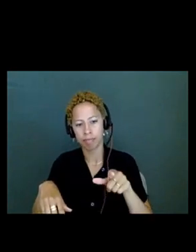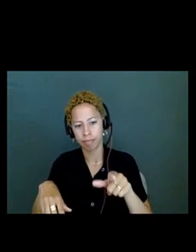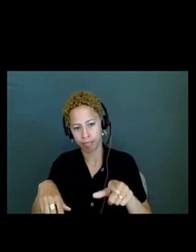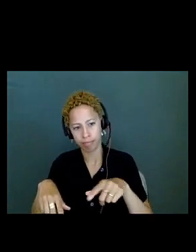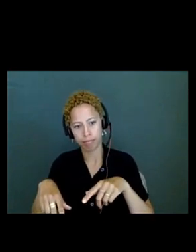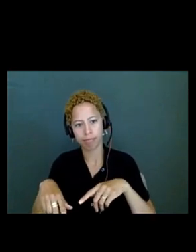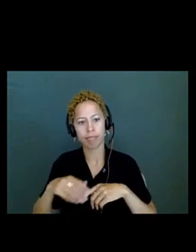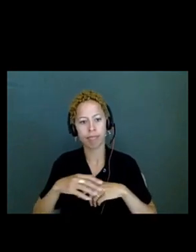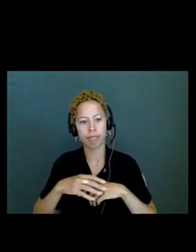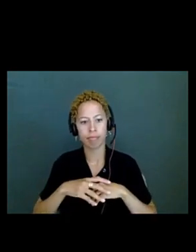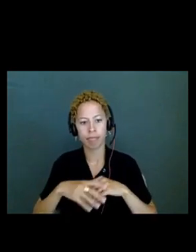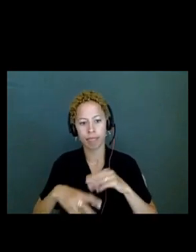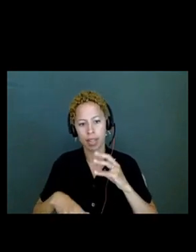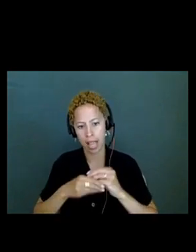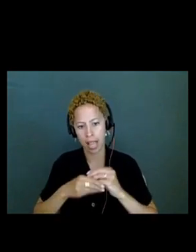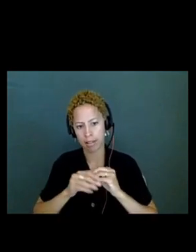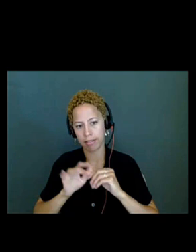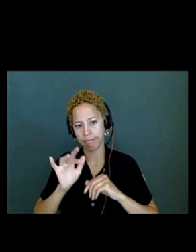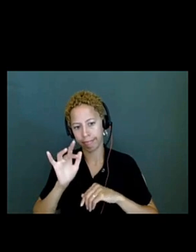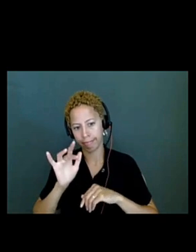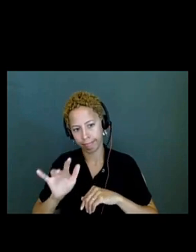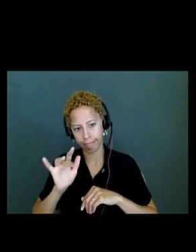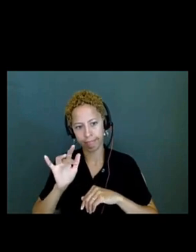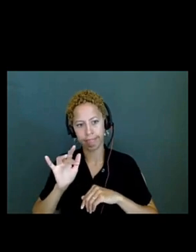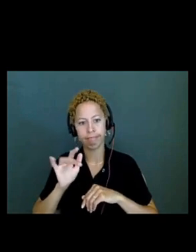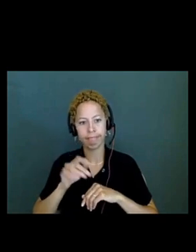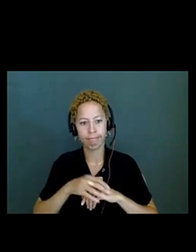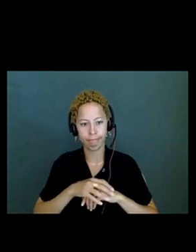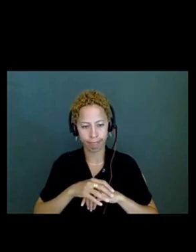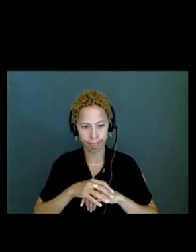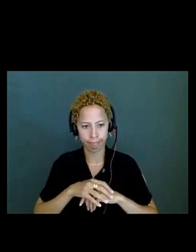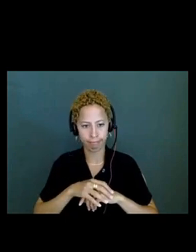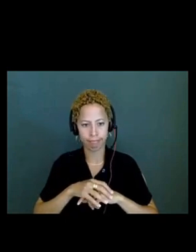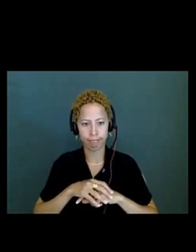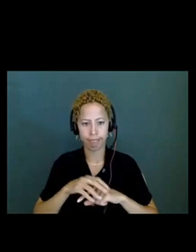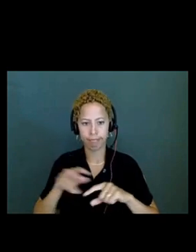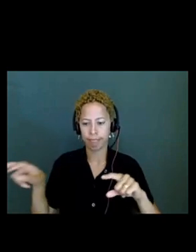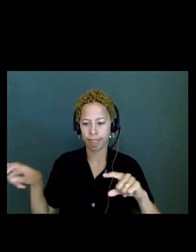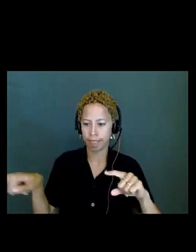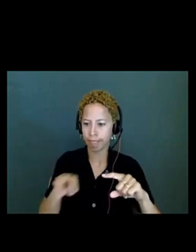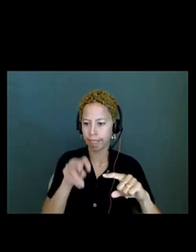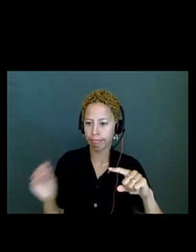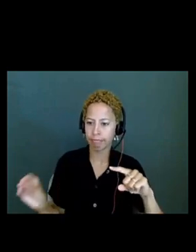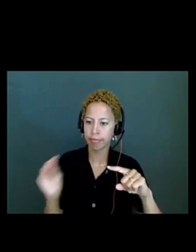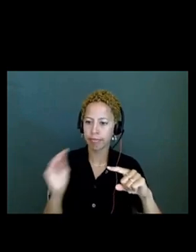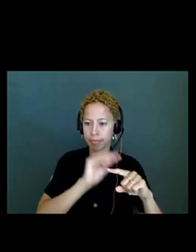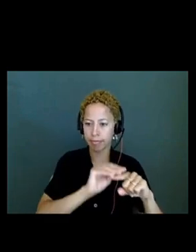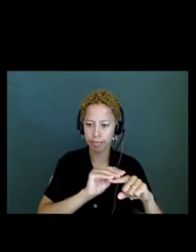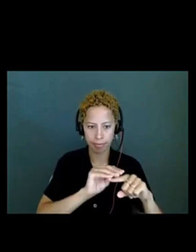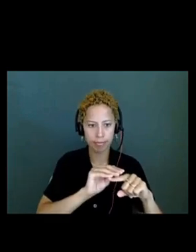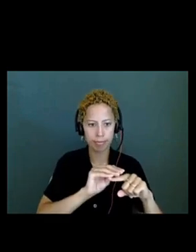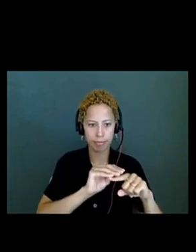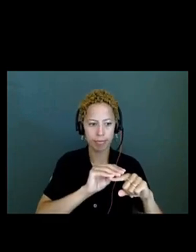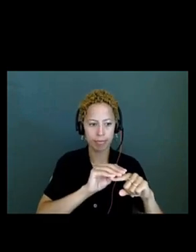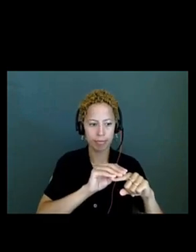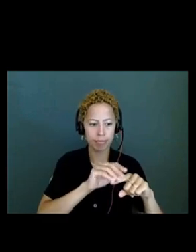here, I want a photo, and I'm going to pull that photo out of